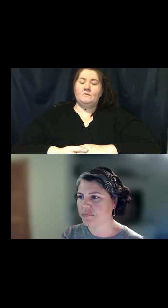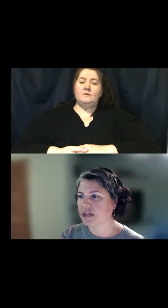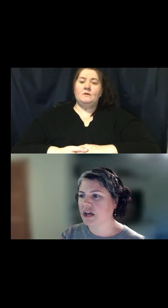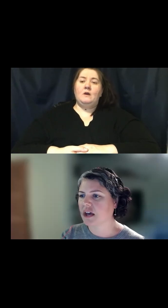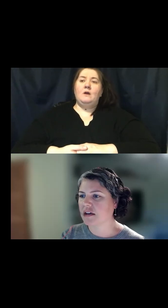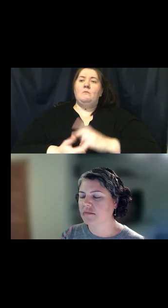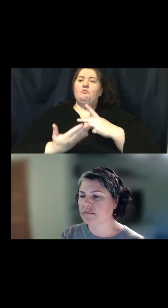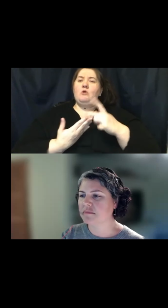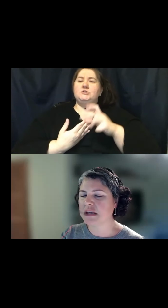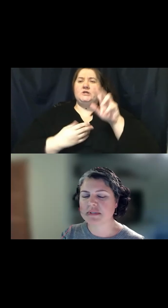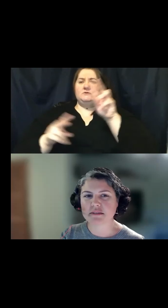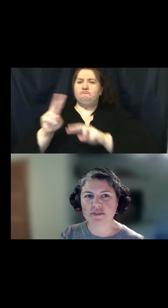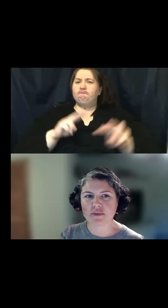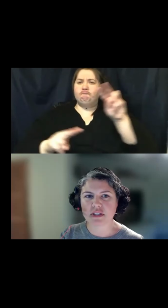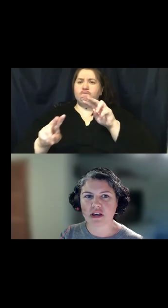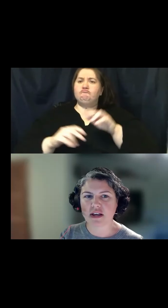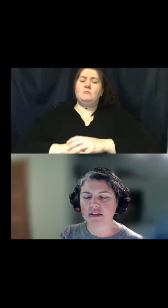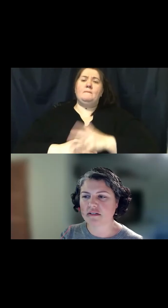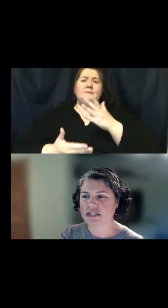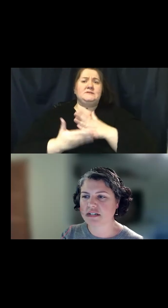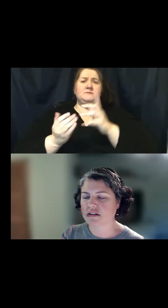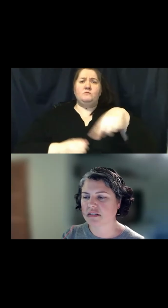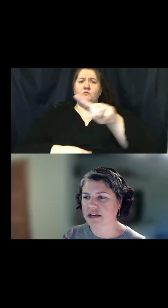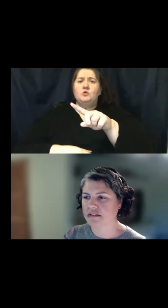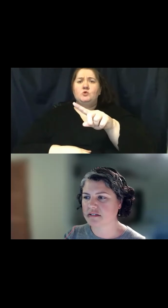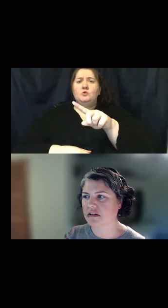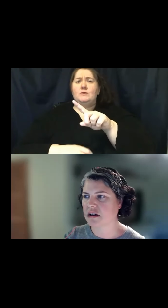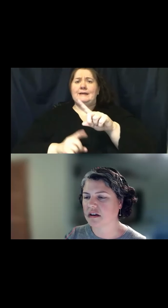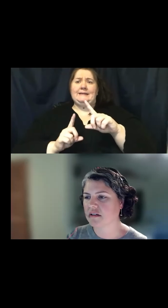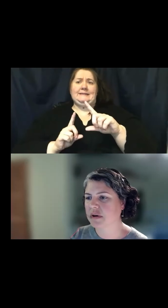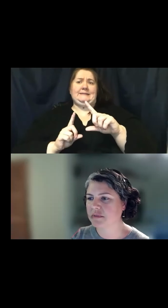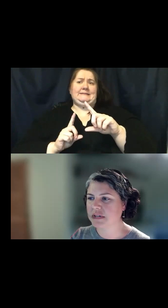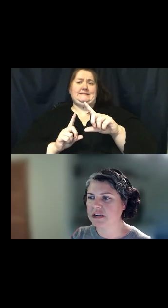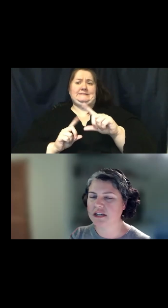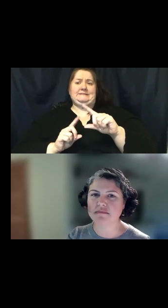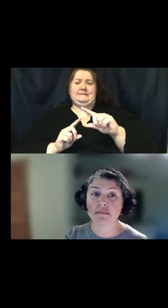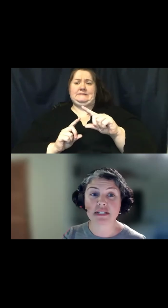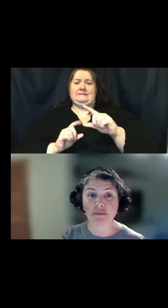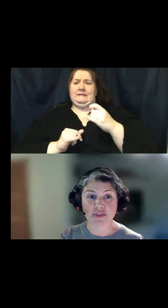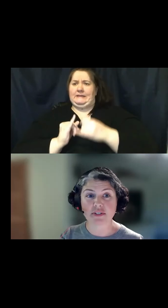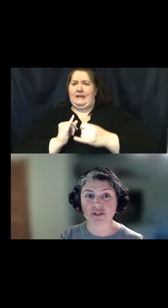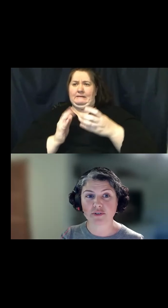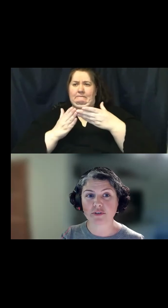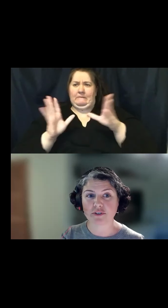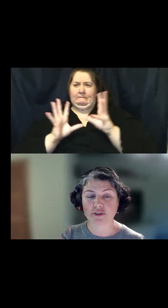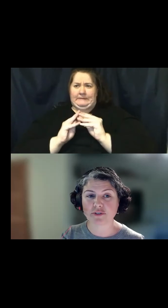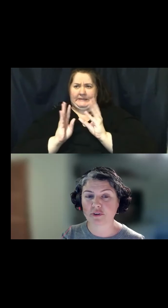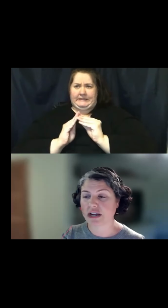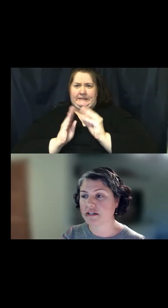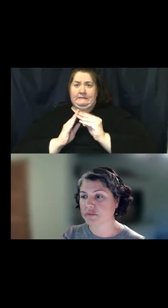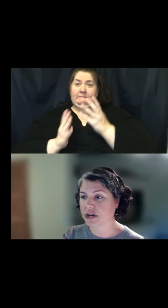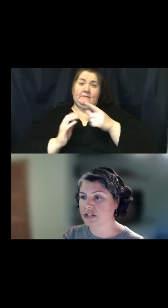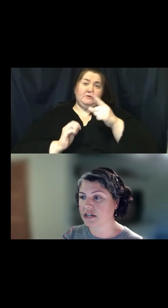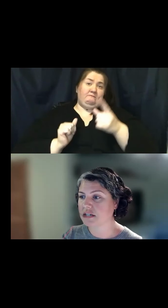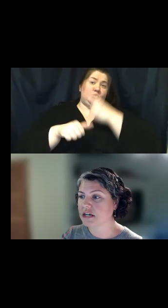overview. Maybe some of you on the line attended our last public meeting, and maybe some of you, this is your first foray